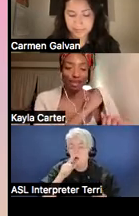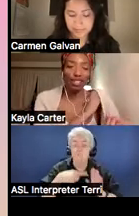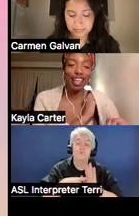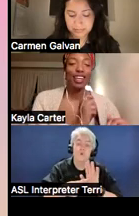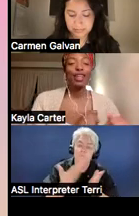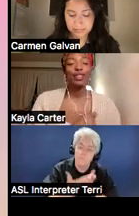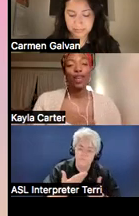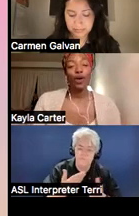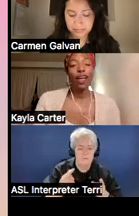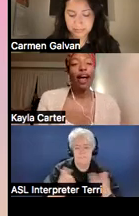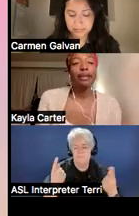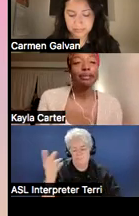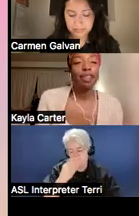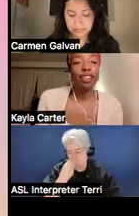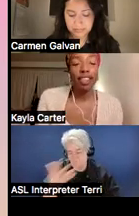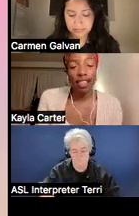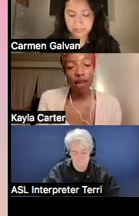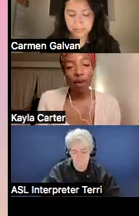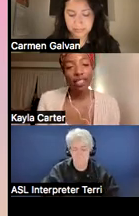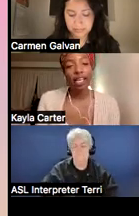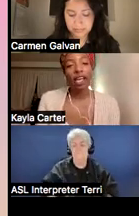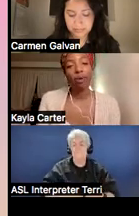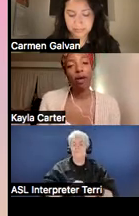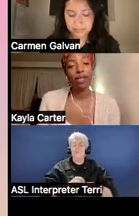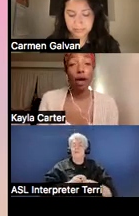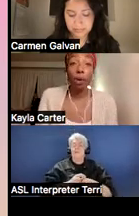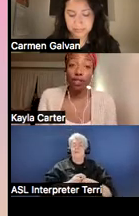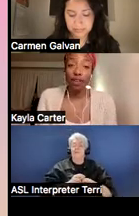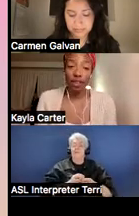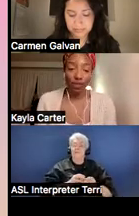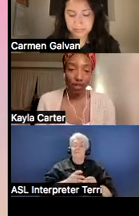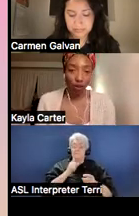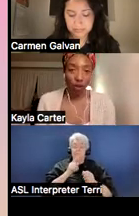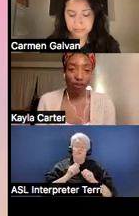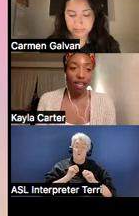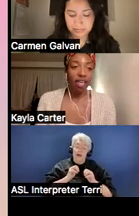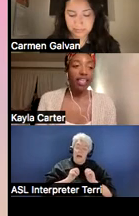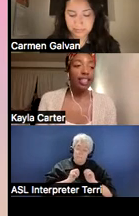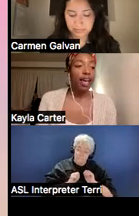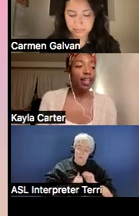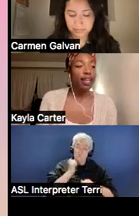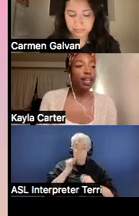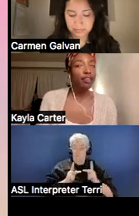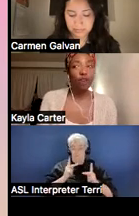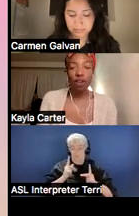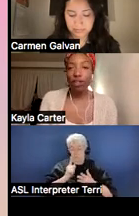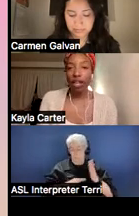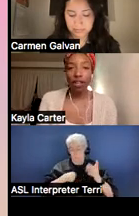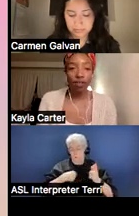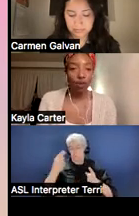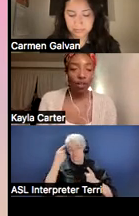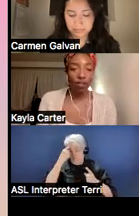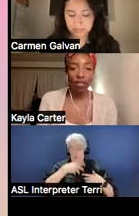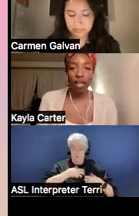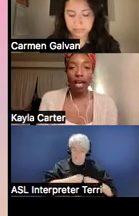Okay, that's been said. So the thing that I want to say around how most of us understand grief is that if your understanding